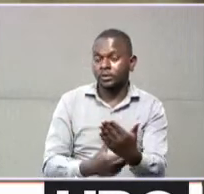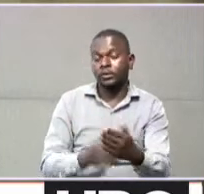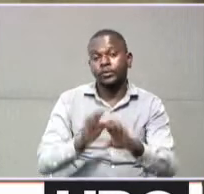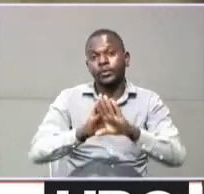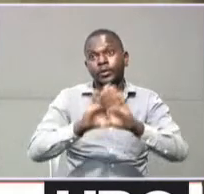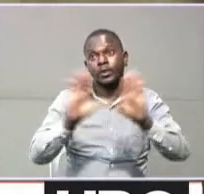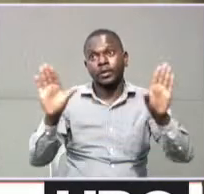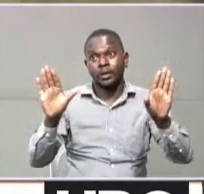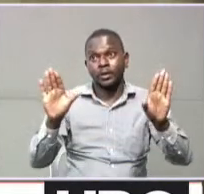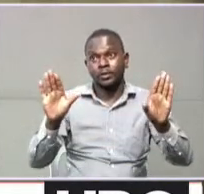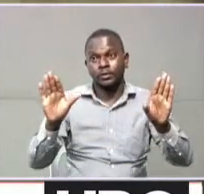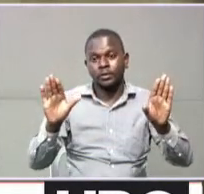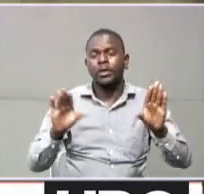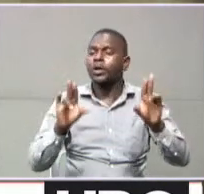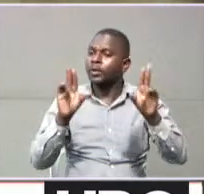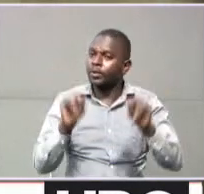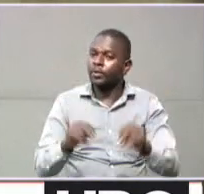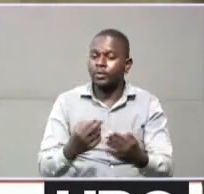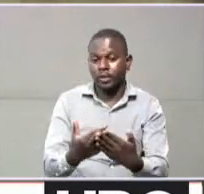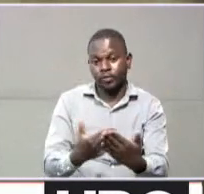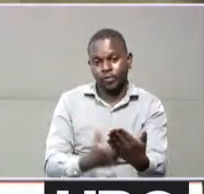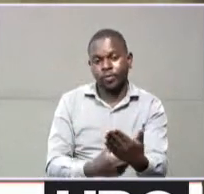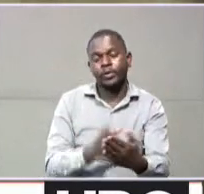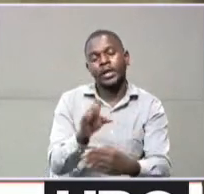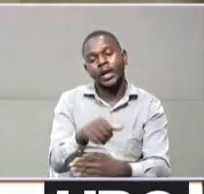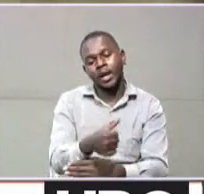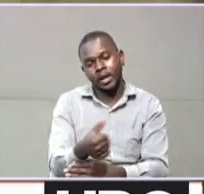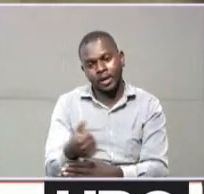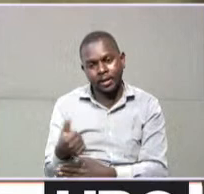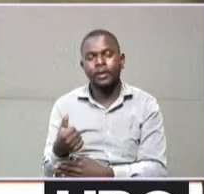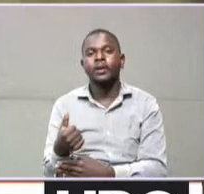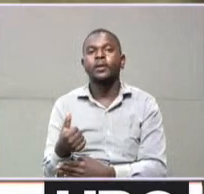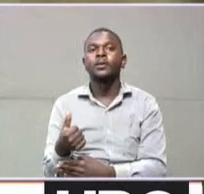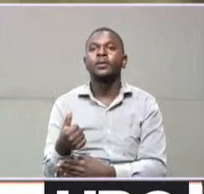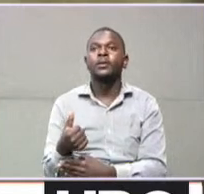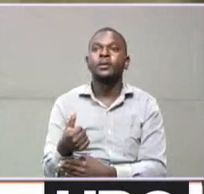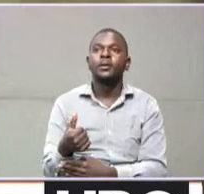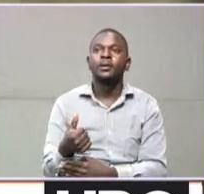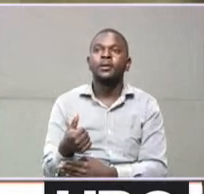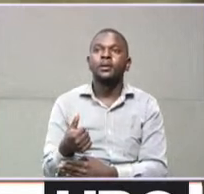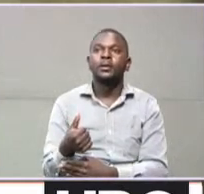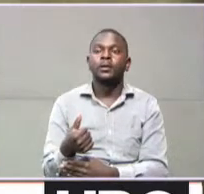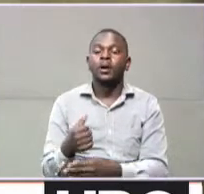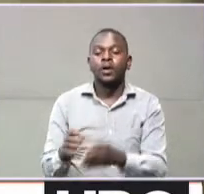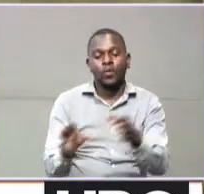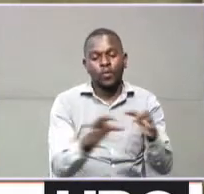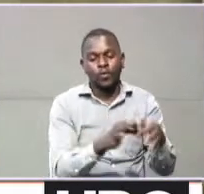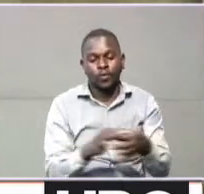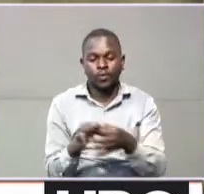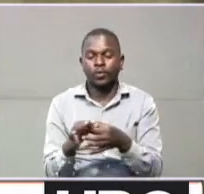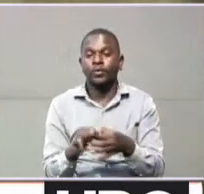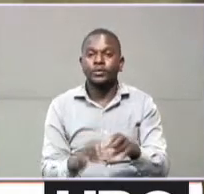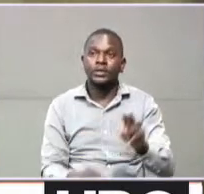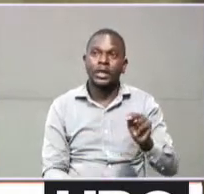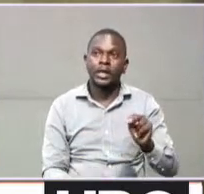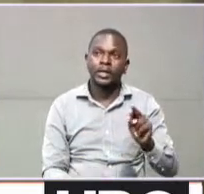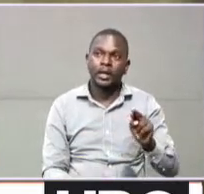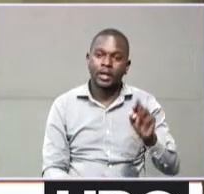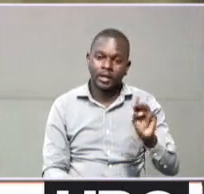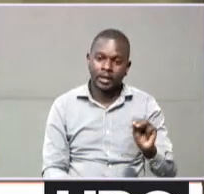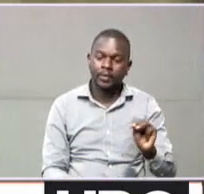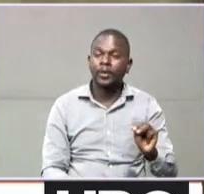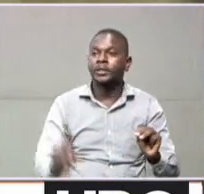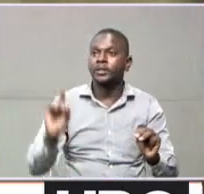career who has not reported any any collaboration between dp and nrm to be